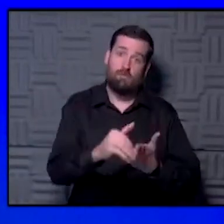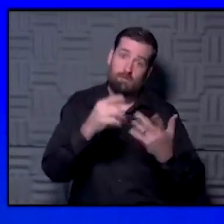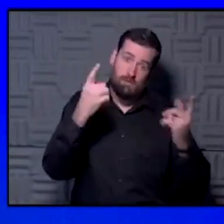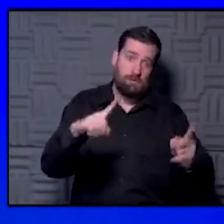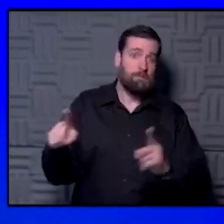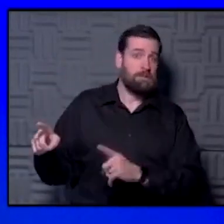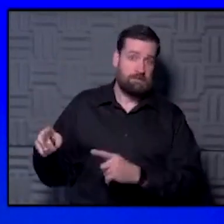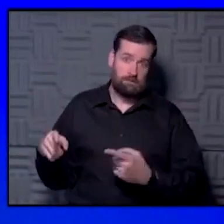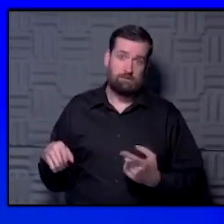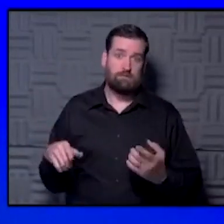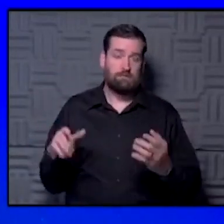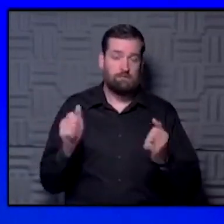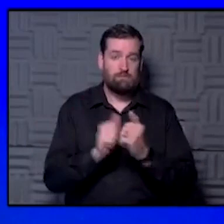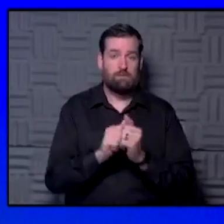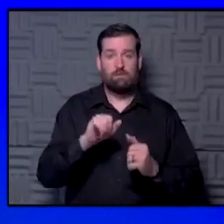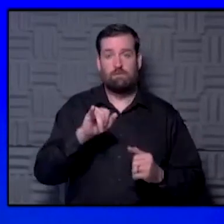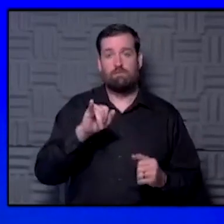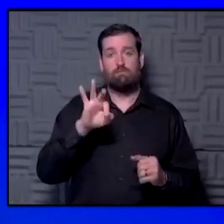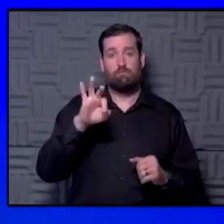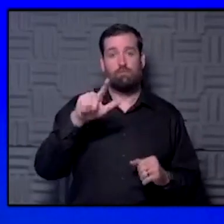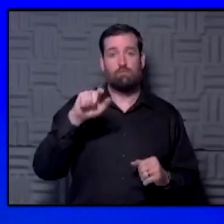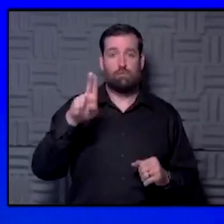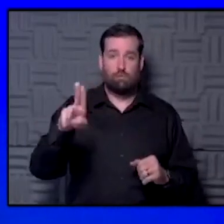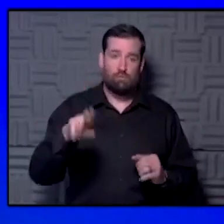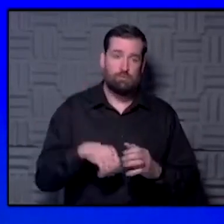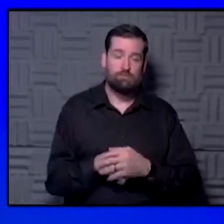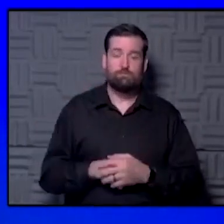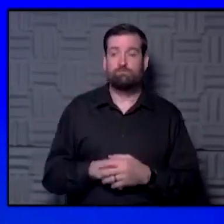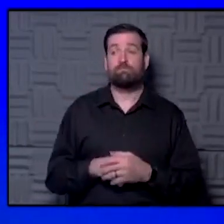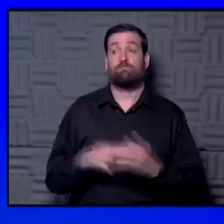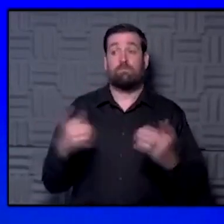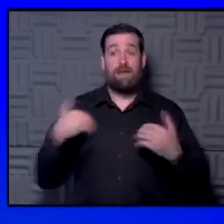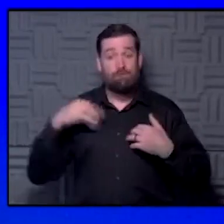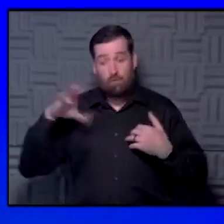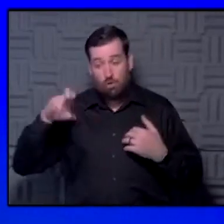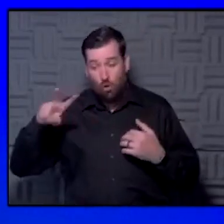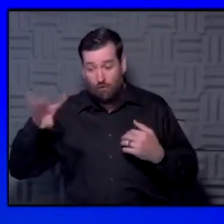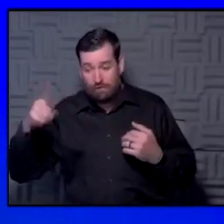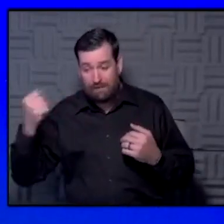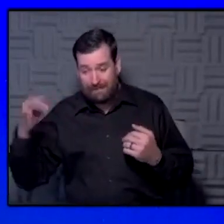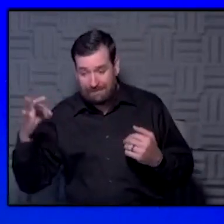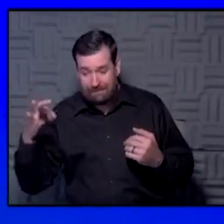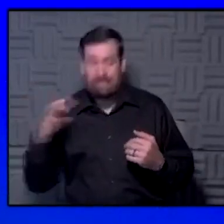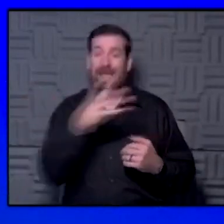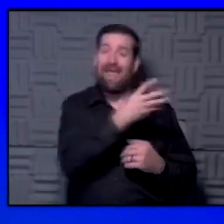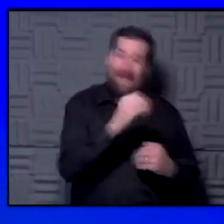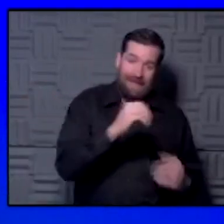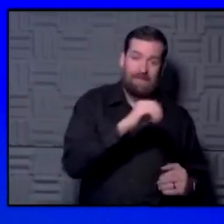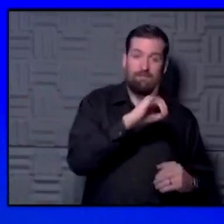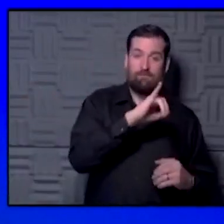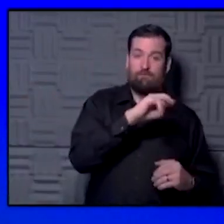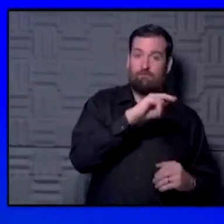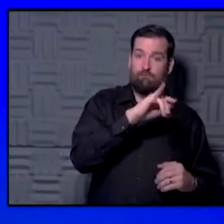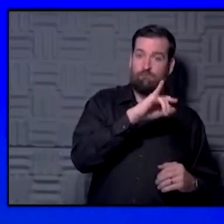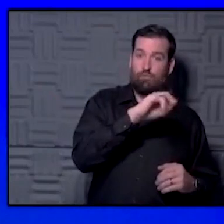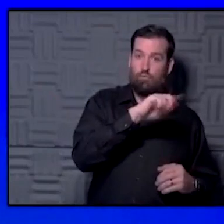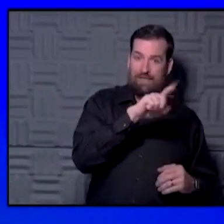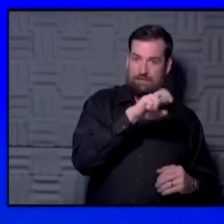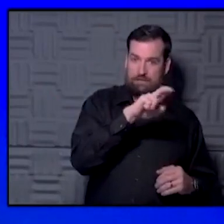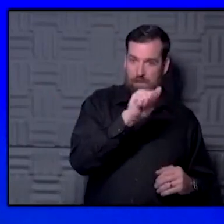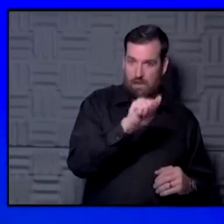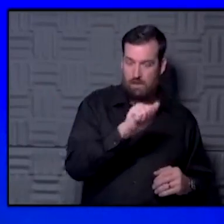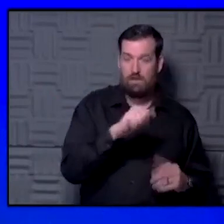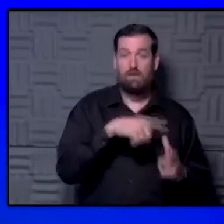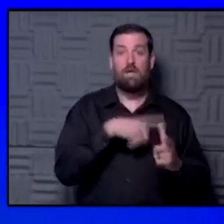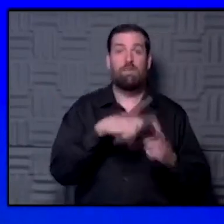frequently with influenza activity. So if you have COVID-19 and you have influenza, and then with influenza